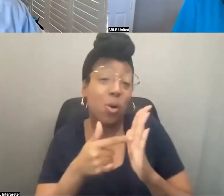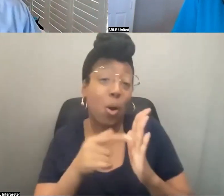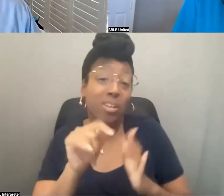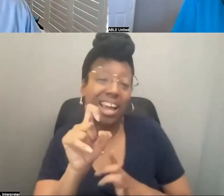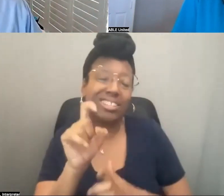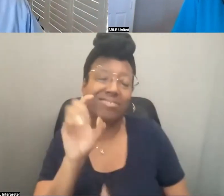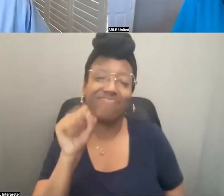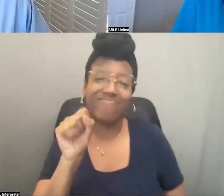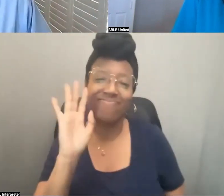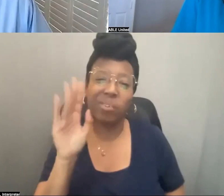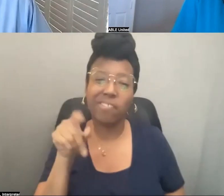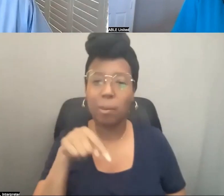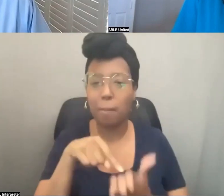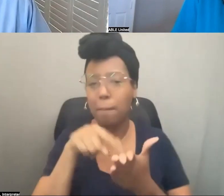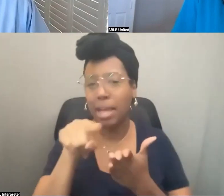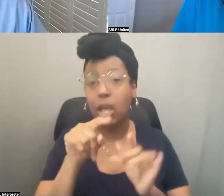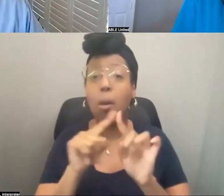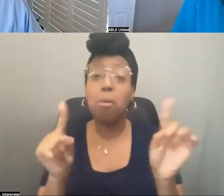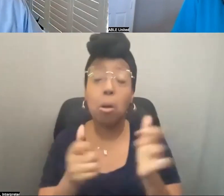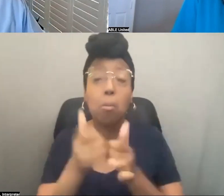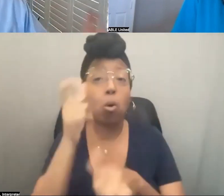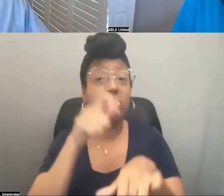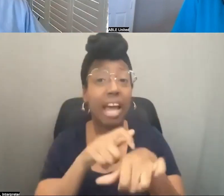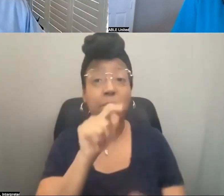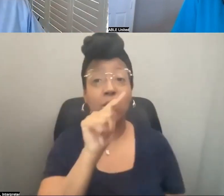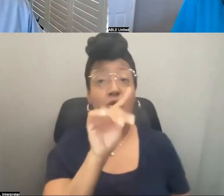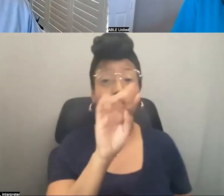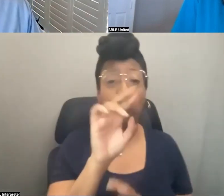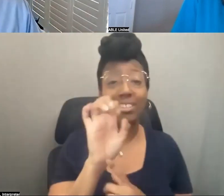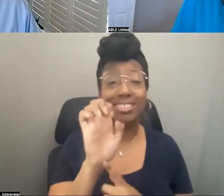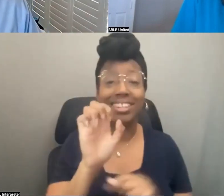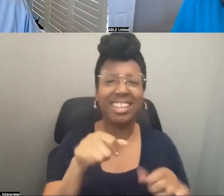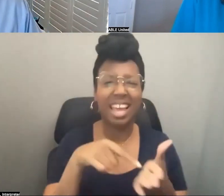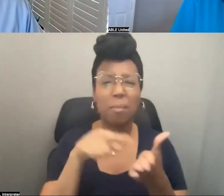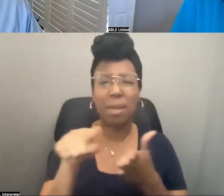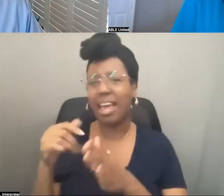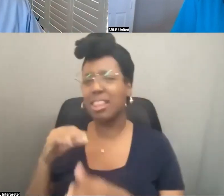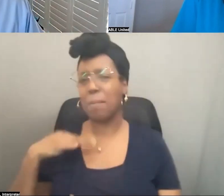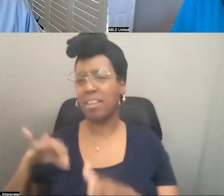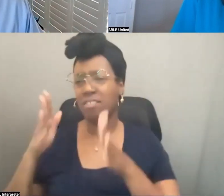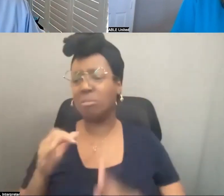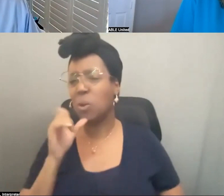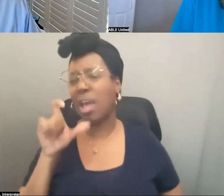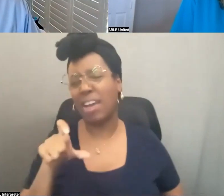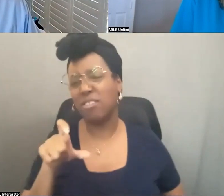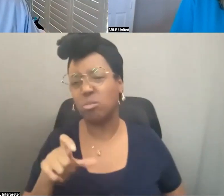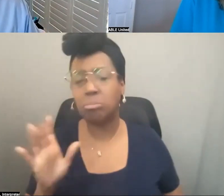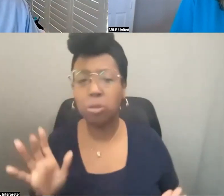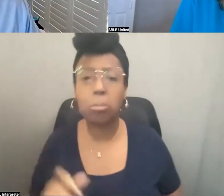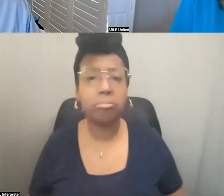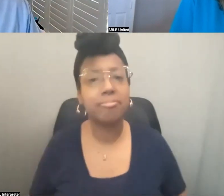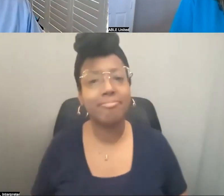most circumstances, the trust can pay the taxes and the beneficiary doesn't have to pay them personally. That's